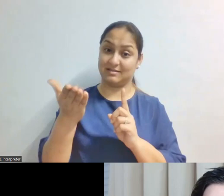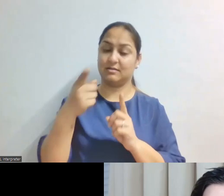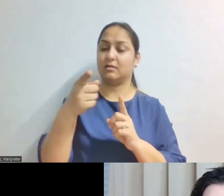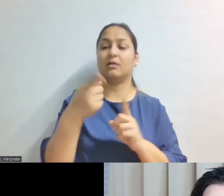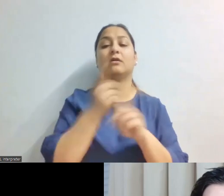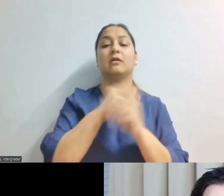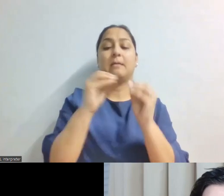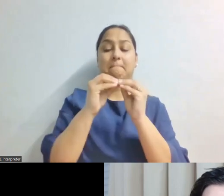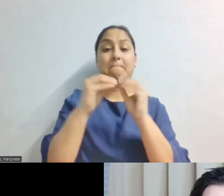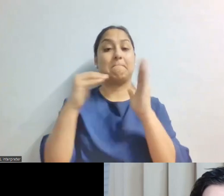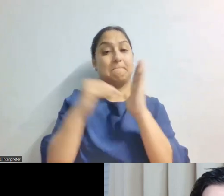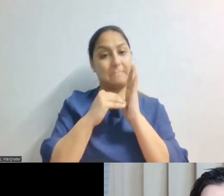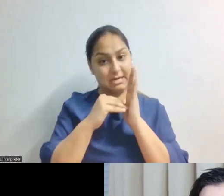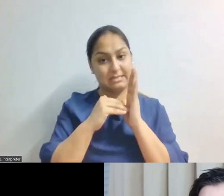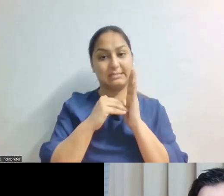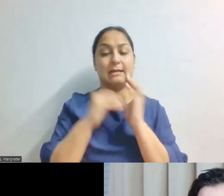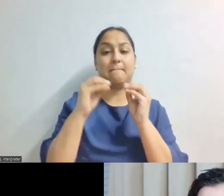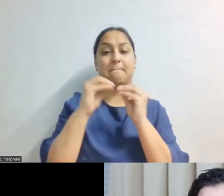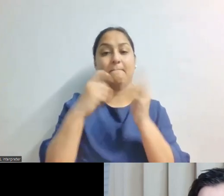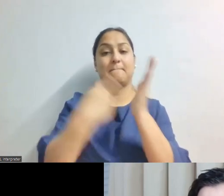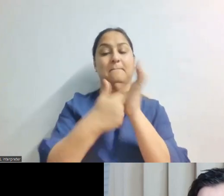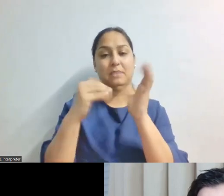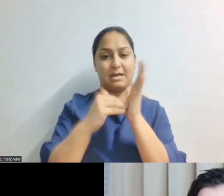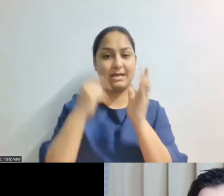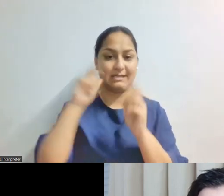Brazilian physicist and professor at the